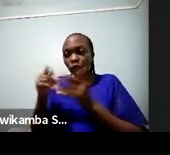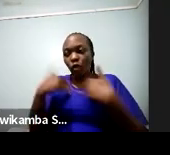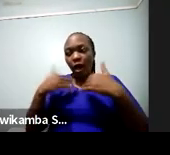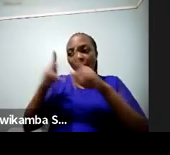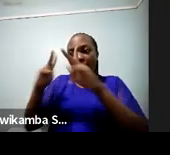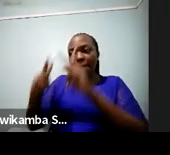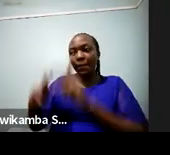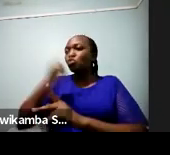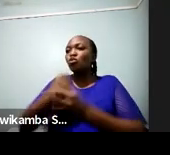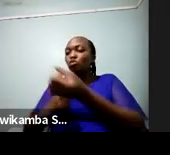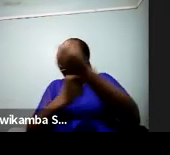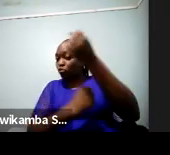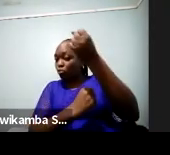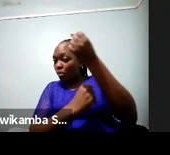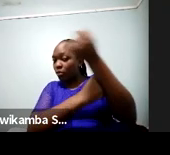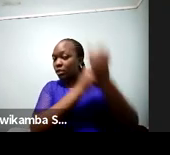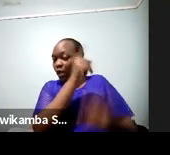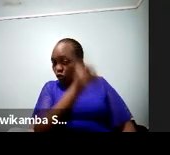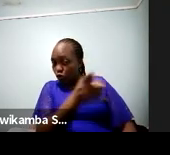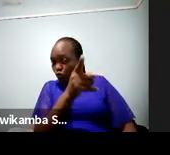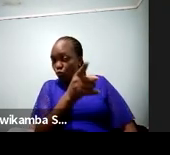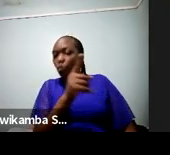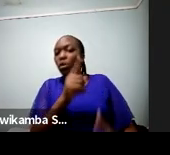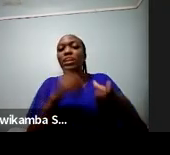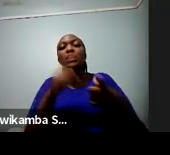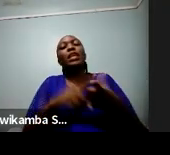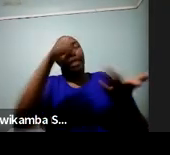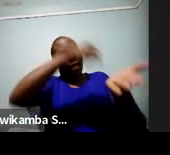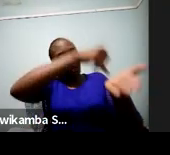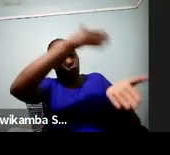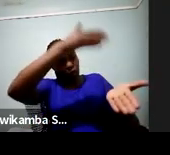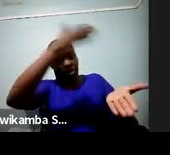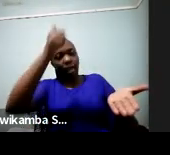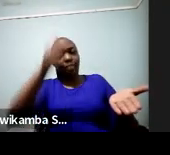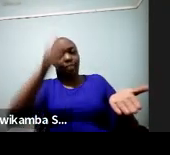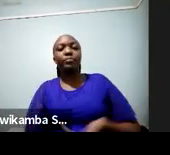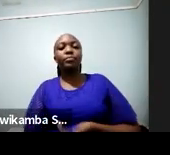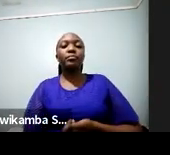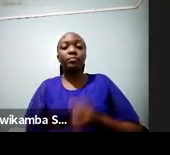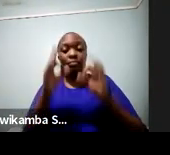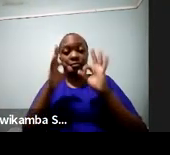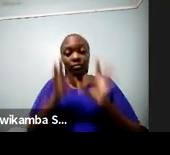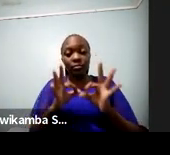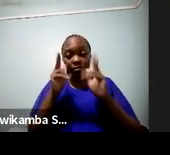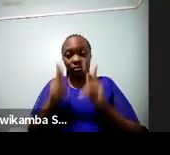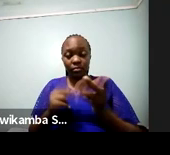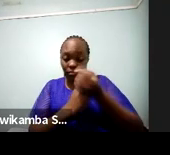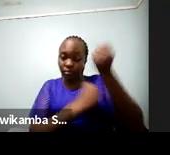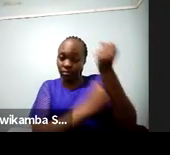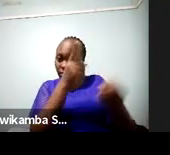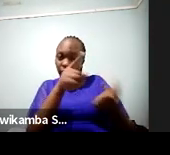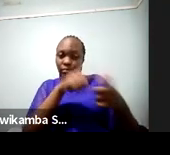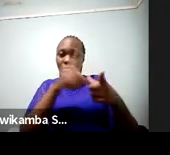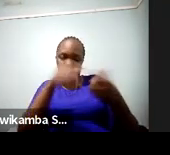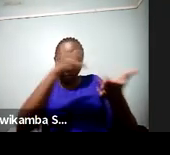come under expenditure. But you are being sponsored, it becomes as income. All right. Number 2 is